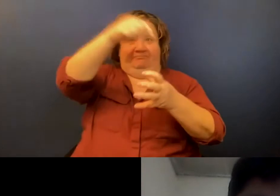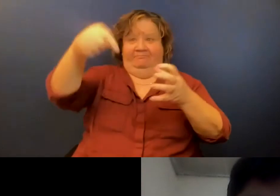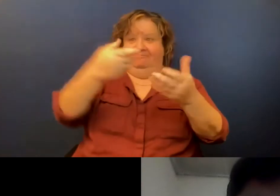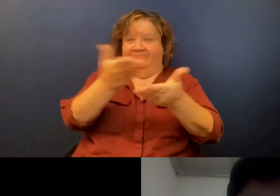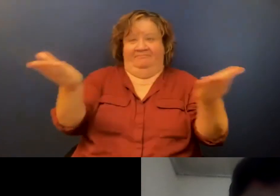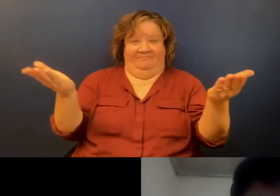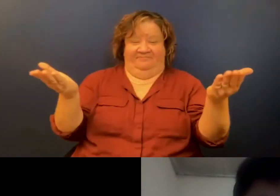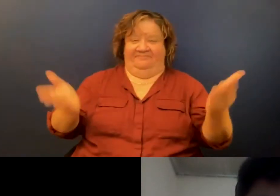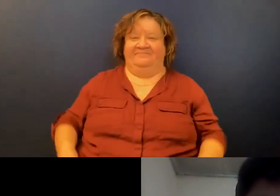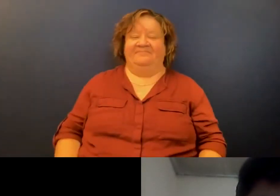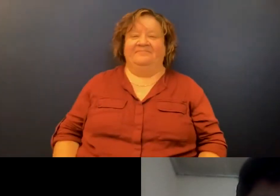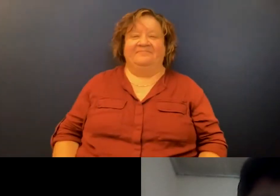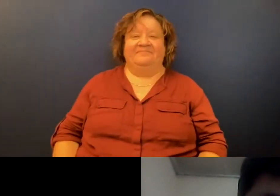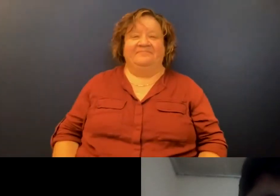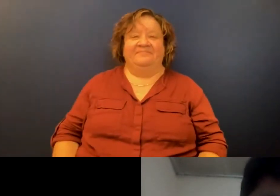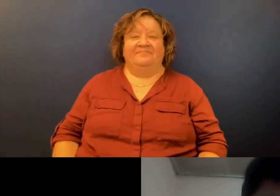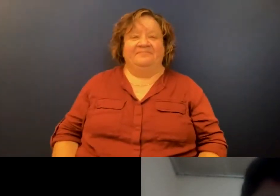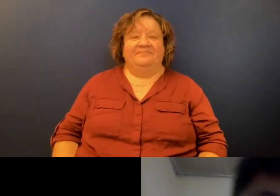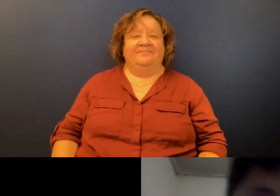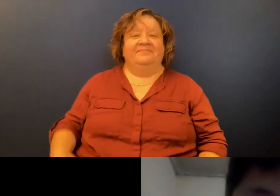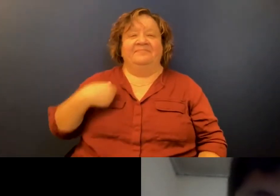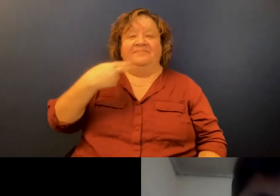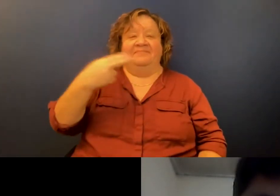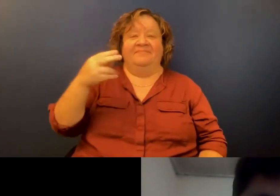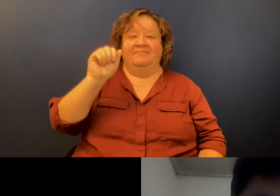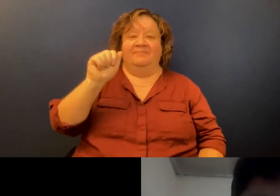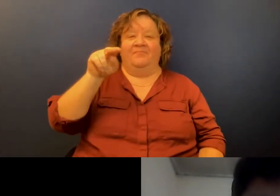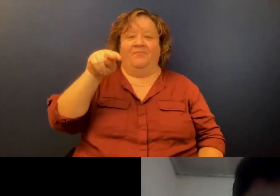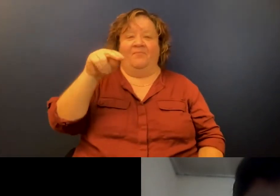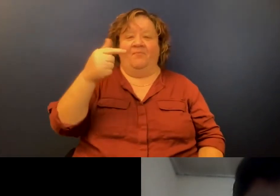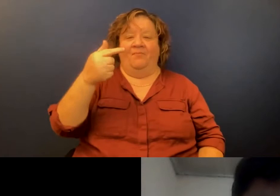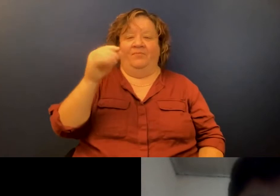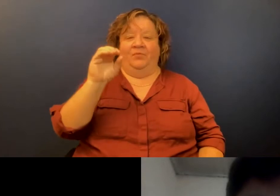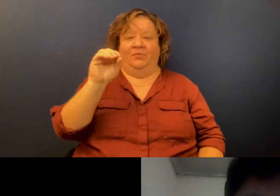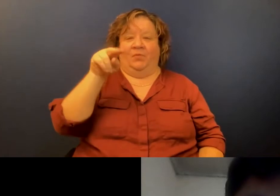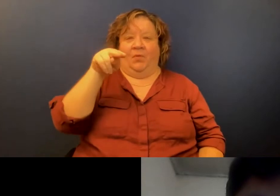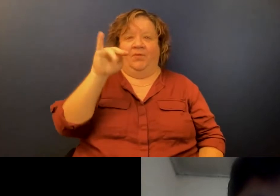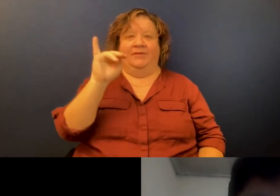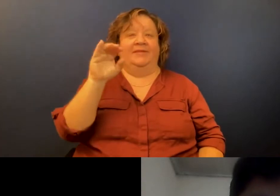I am Antonio Palma, and this is a great pleasure to welcome you to this session.